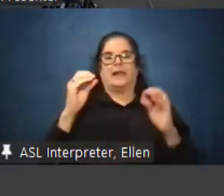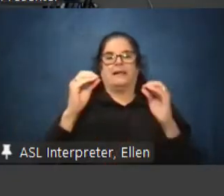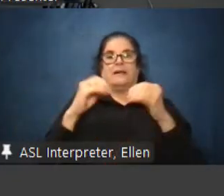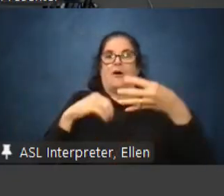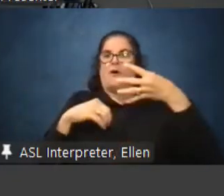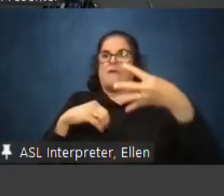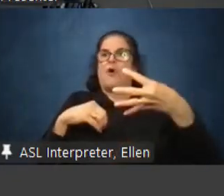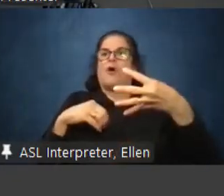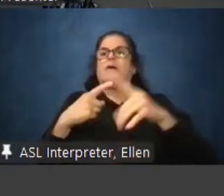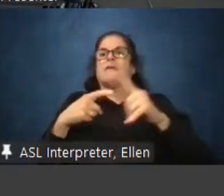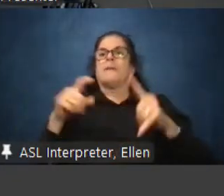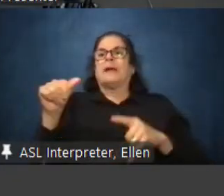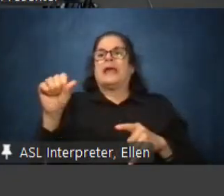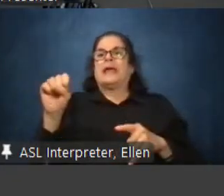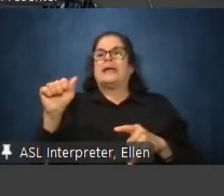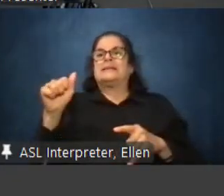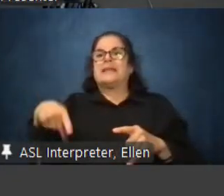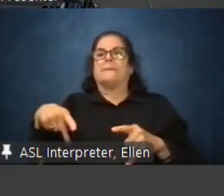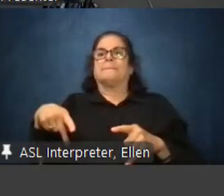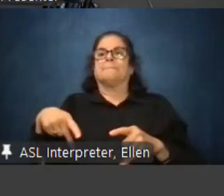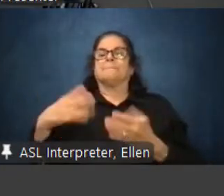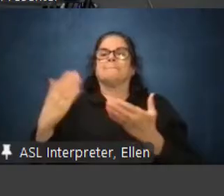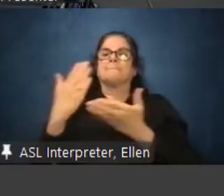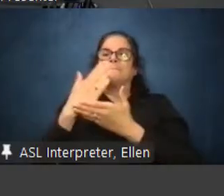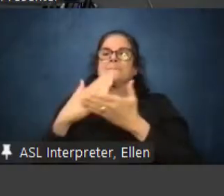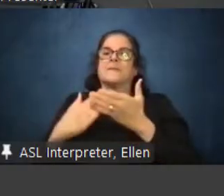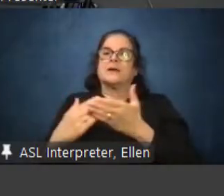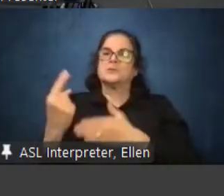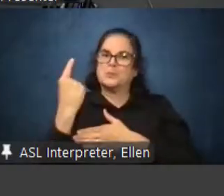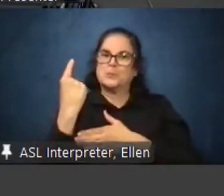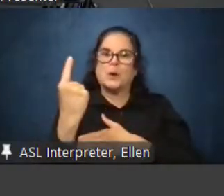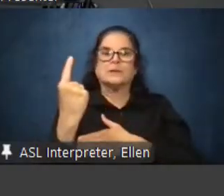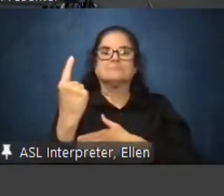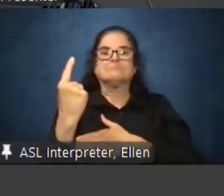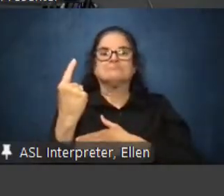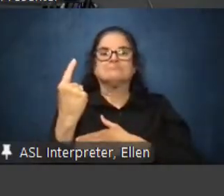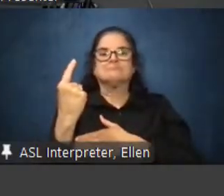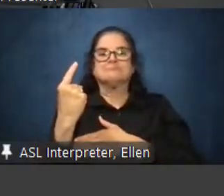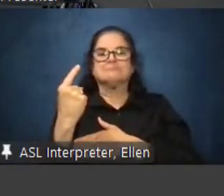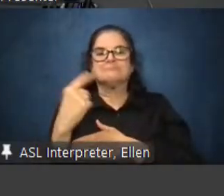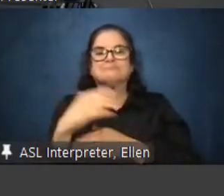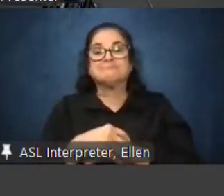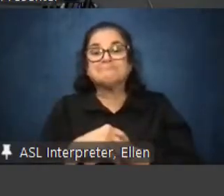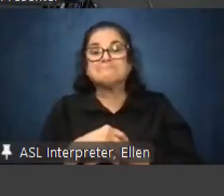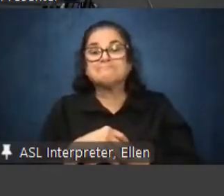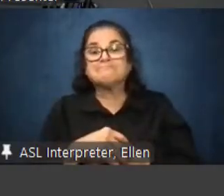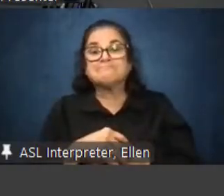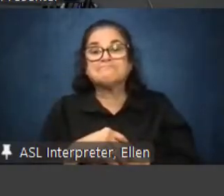1 plan checked off the list. I'm glad to take any questions on any of the items I've covered.